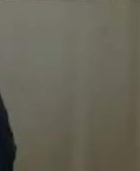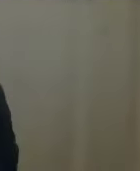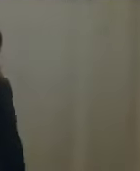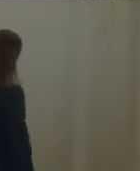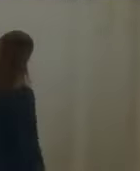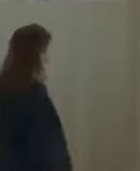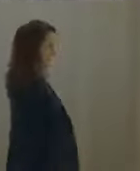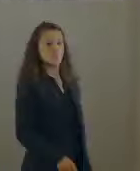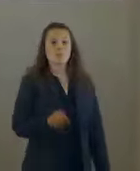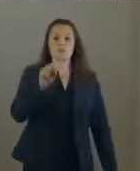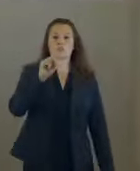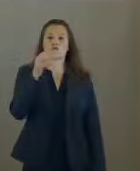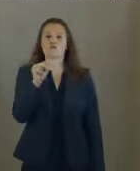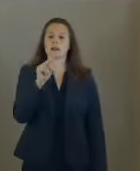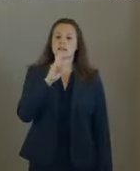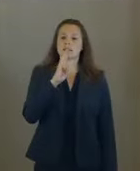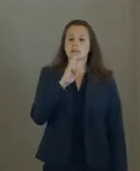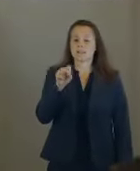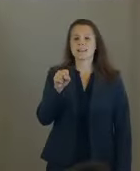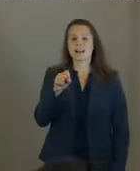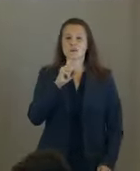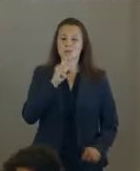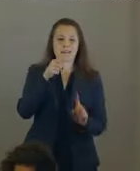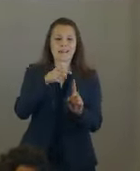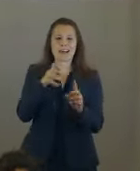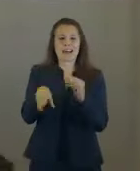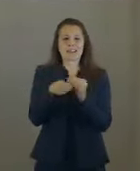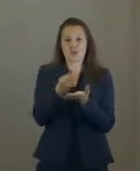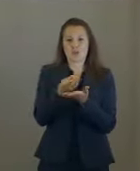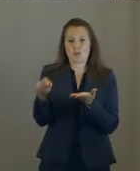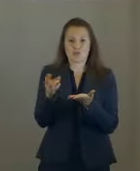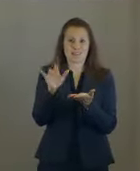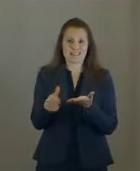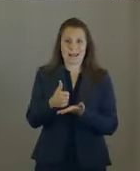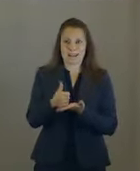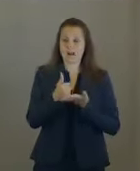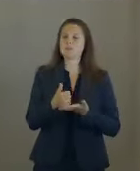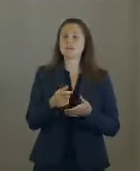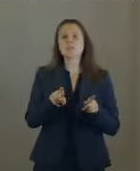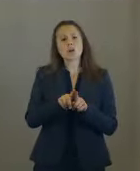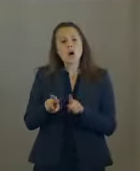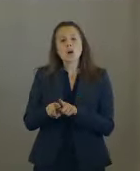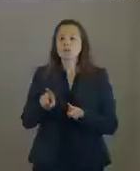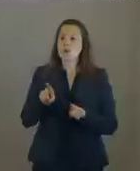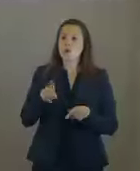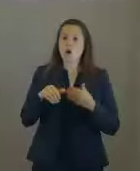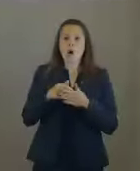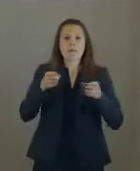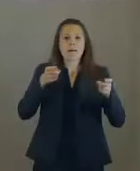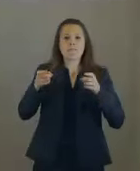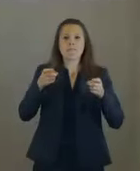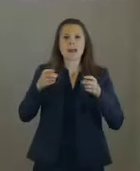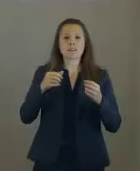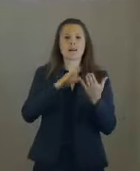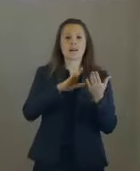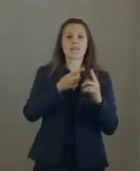comes down to additional resources, but also I think the spirit and the management technique of